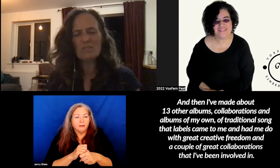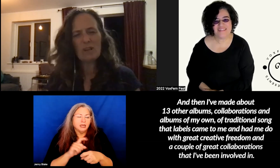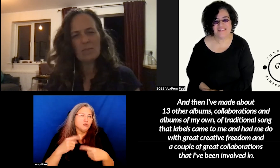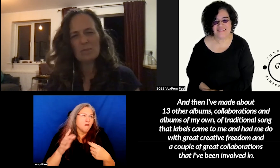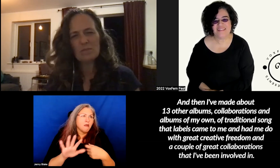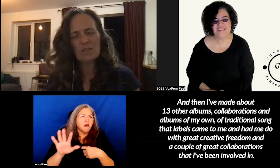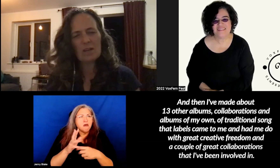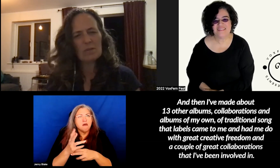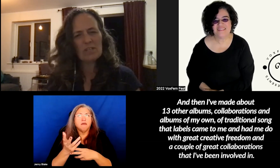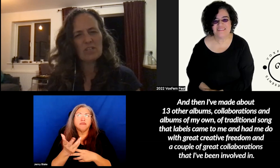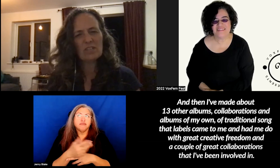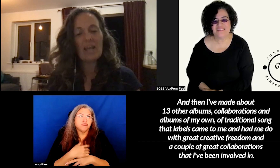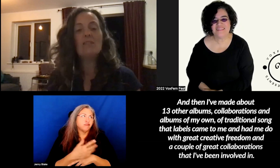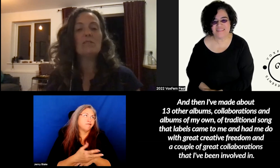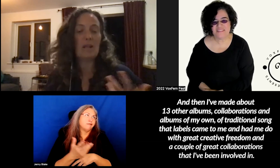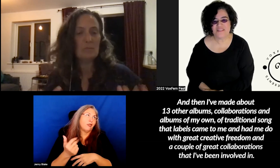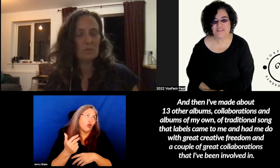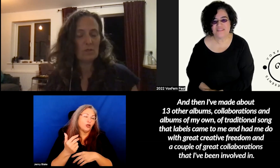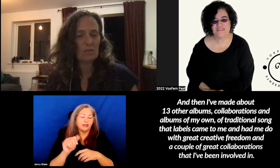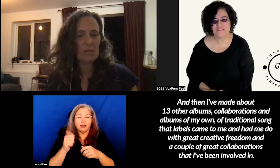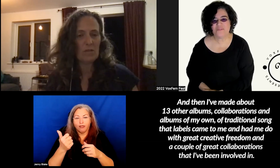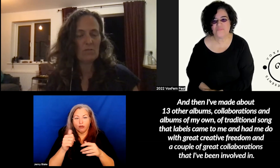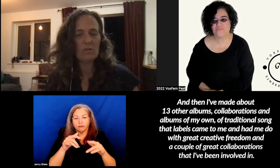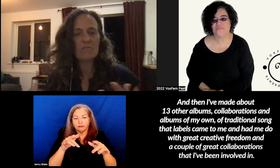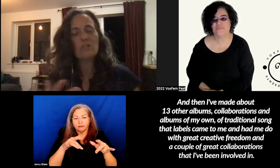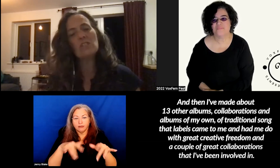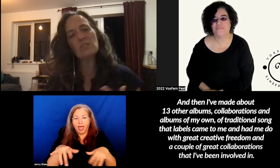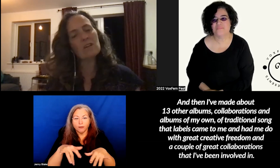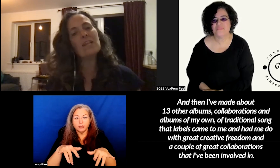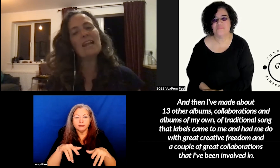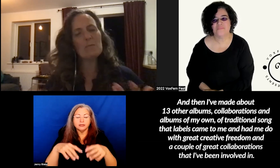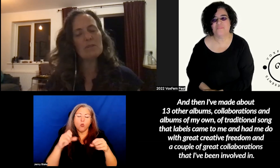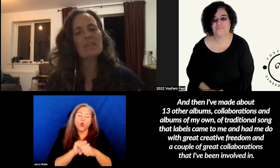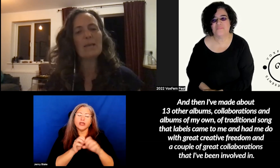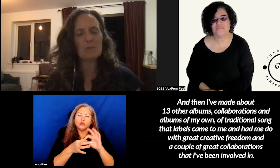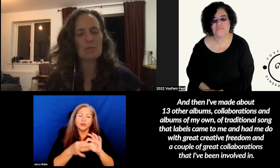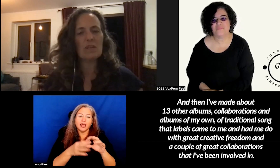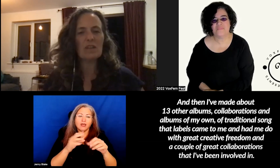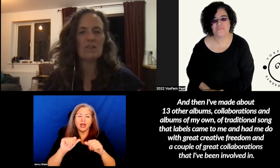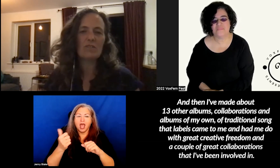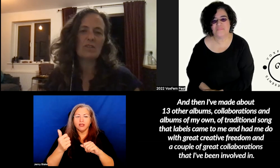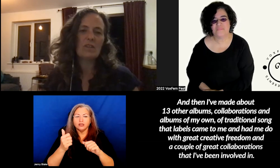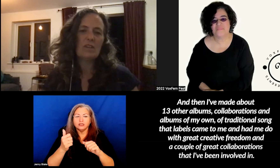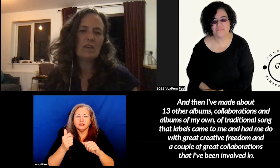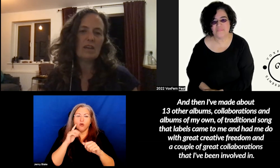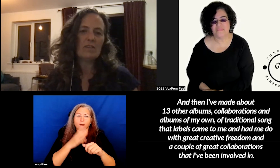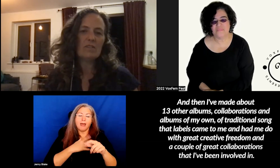13 other albums, collaborations, and albums of my own, of traditional song that labels came to me